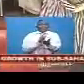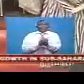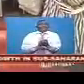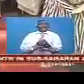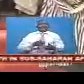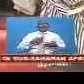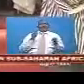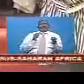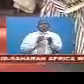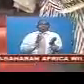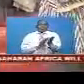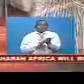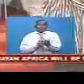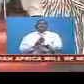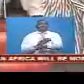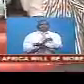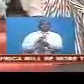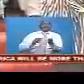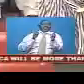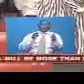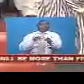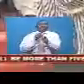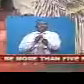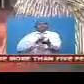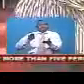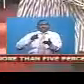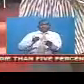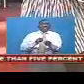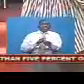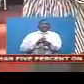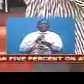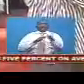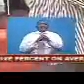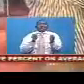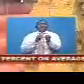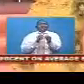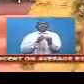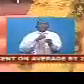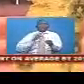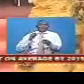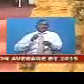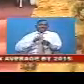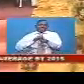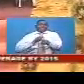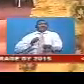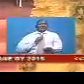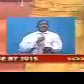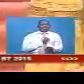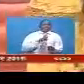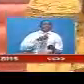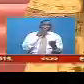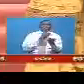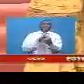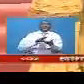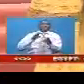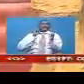noted with pride the school's sterling academic performance. She said the college is steadily building the capacity of its staff to become one